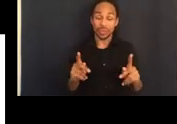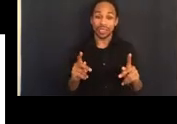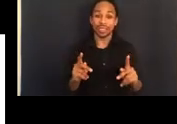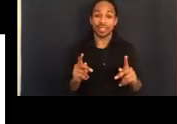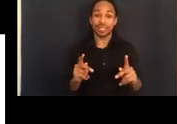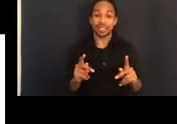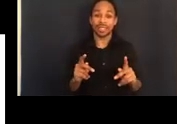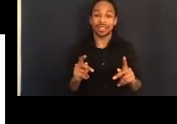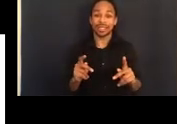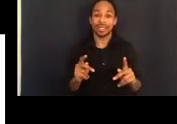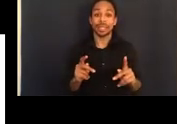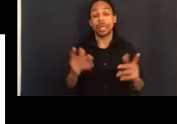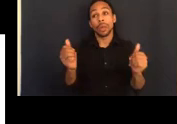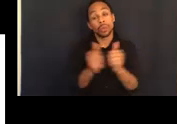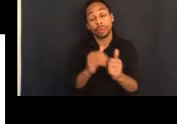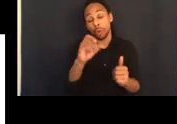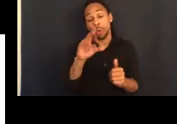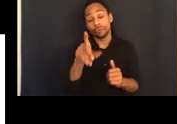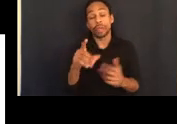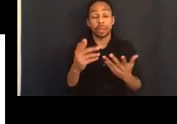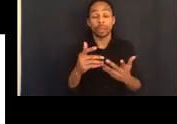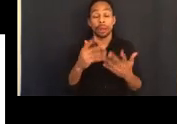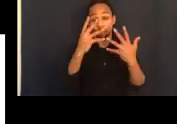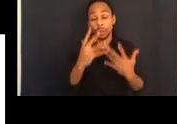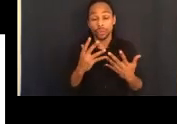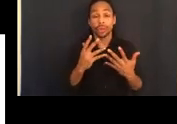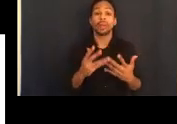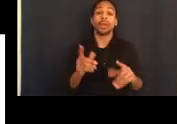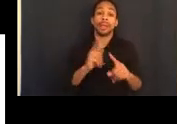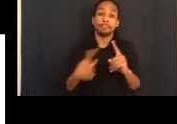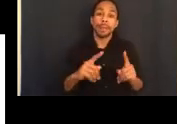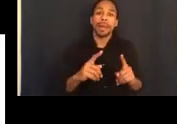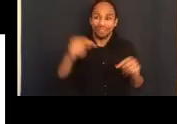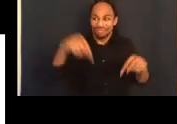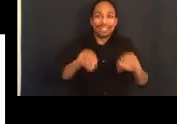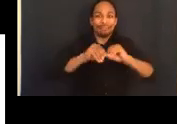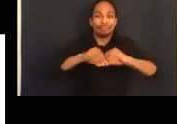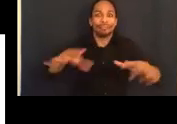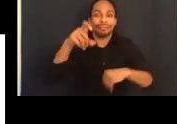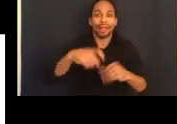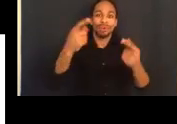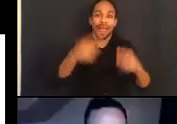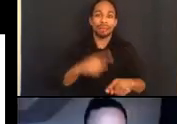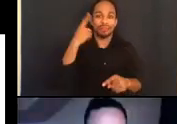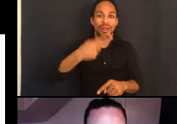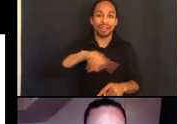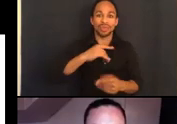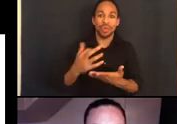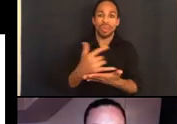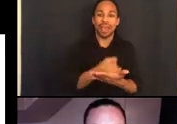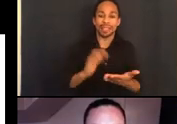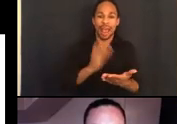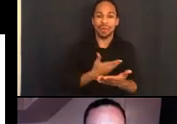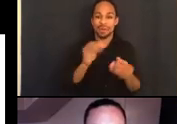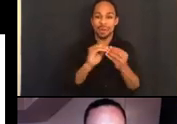with COVID. Unfortunately, this had to happen for us to have these numbers. Like we have Sierra